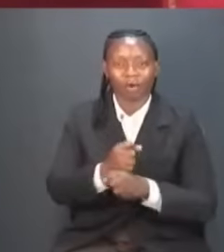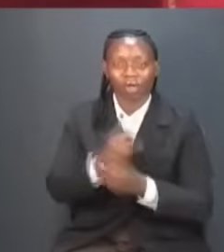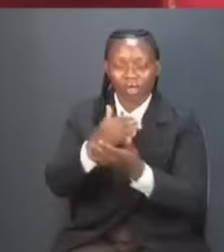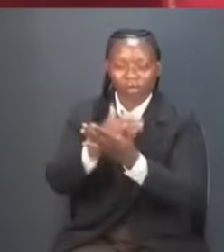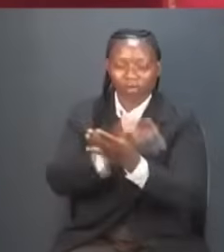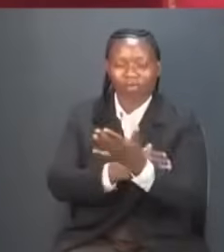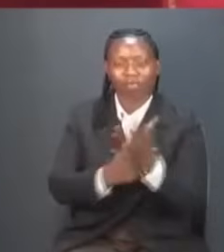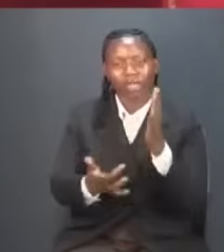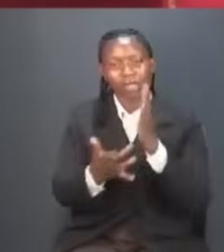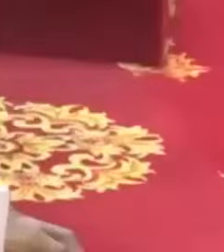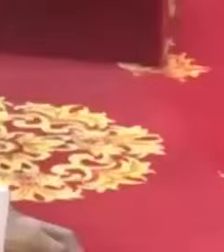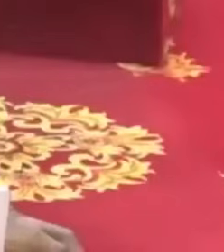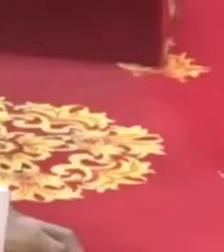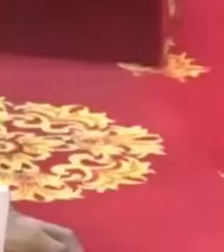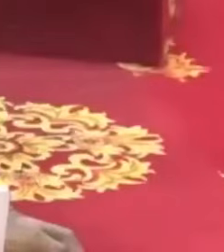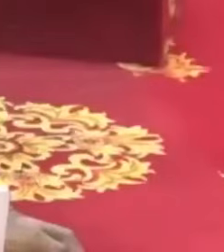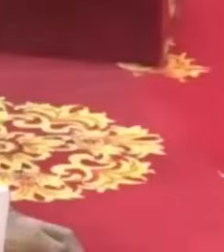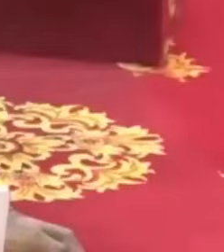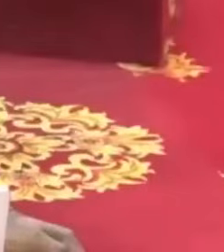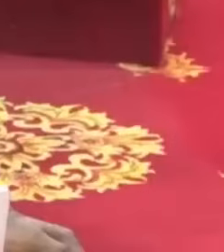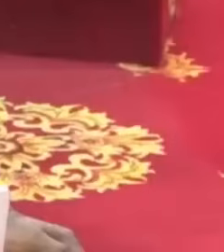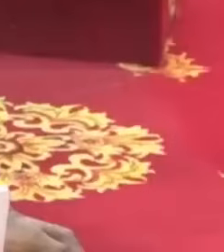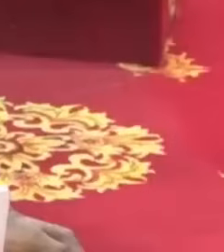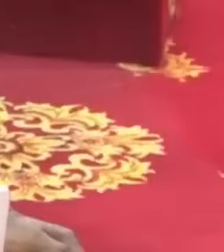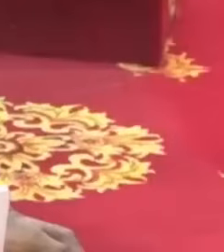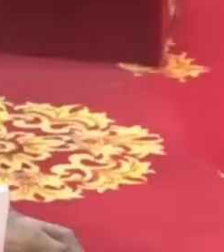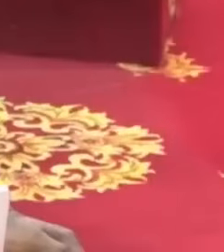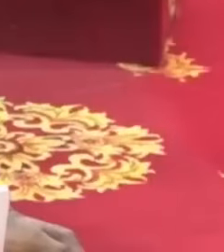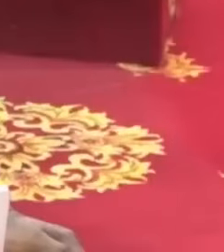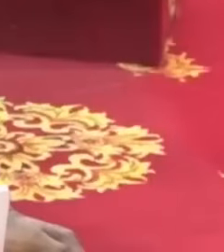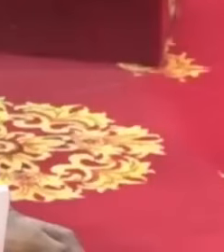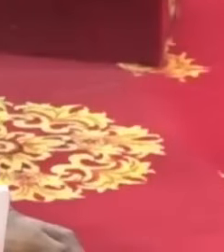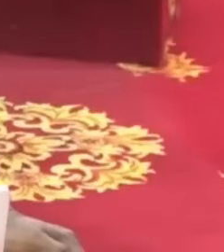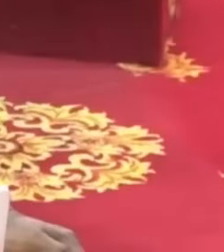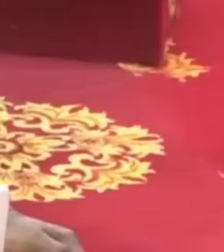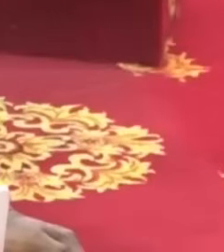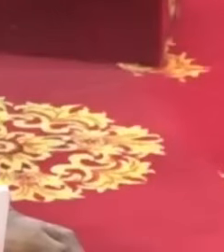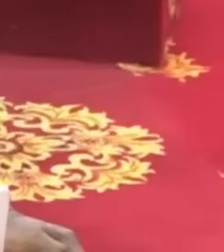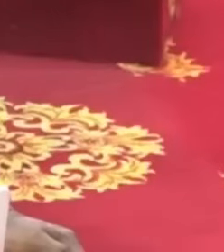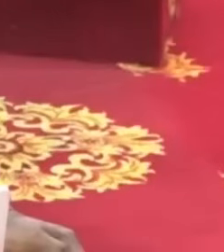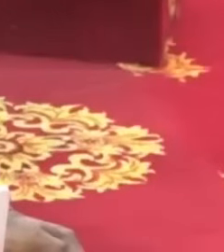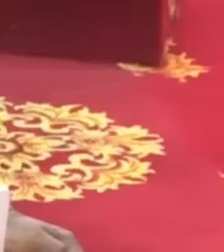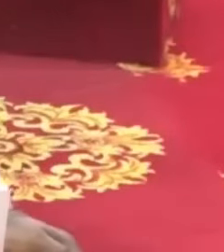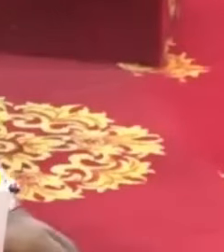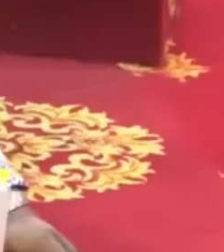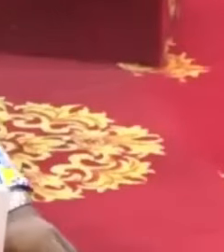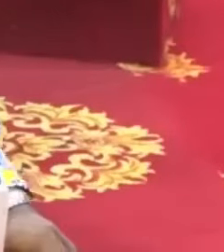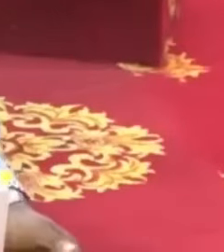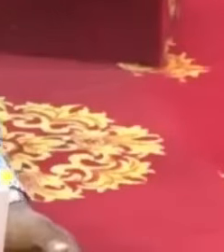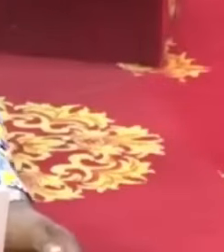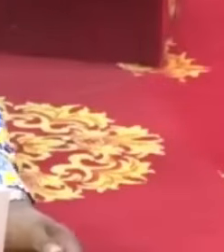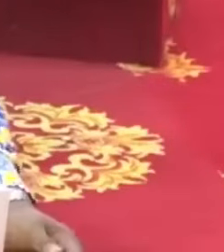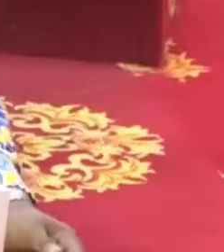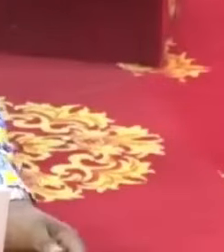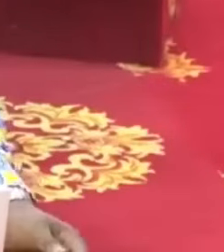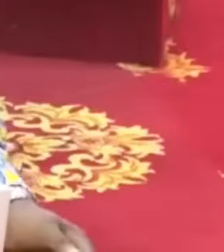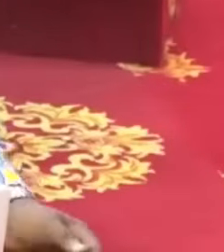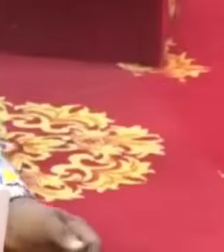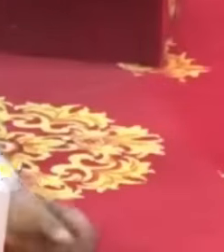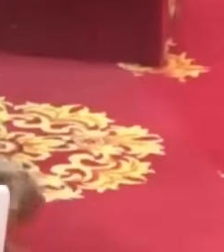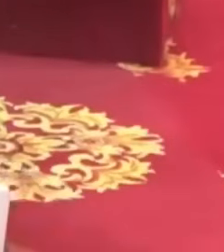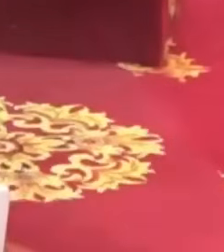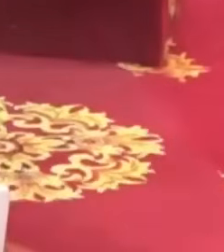technologies and information to farmers. With professionalized personnel, both public and private,